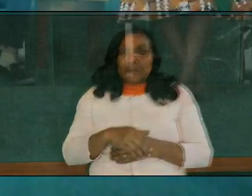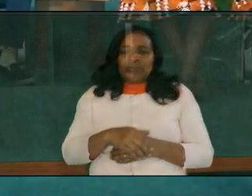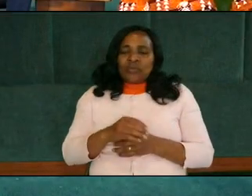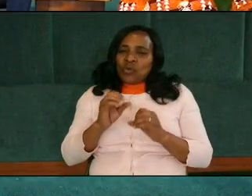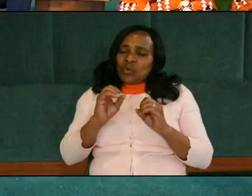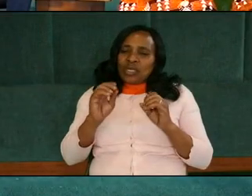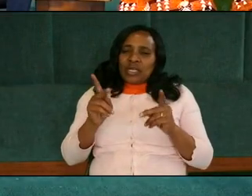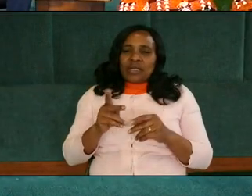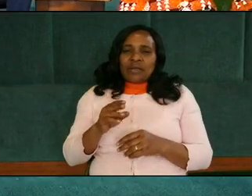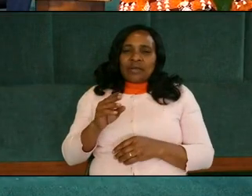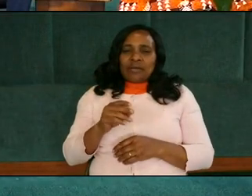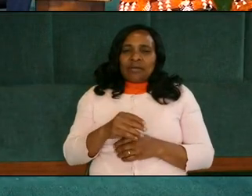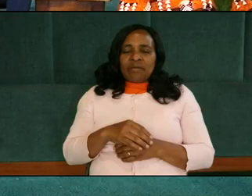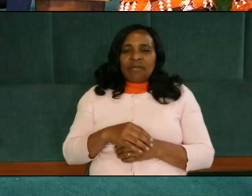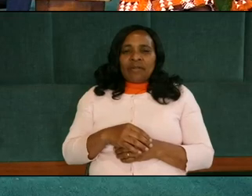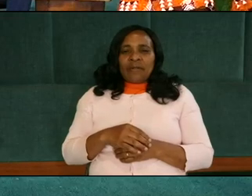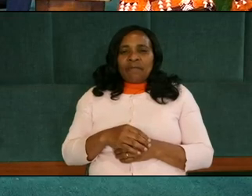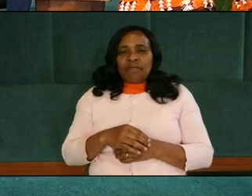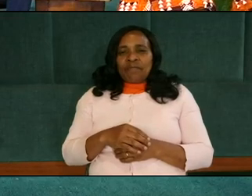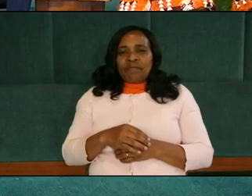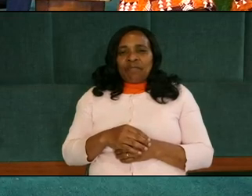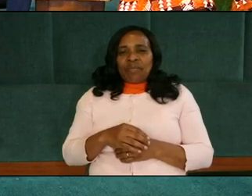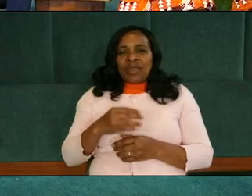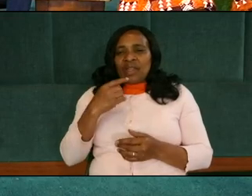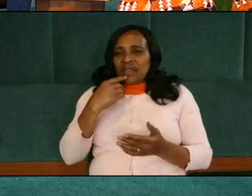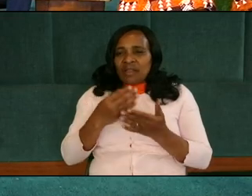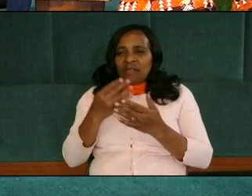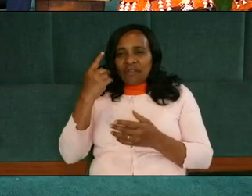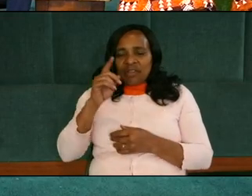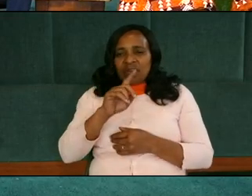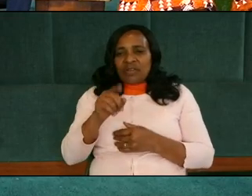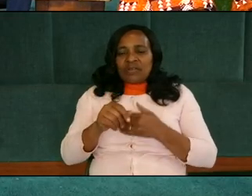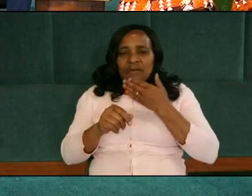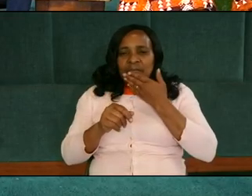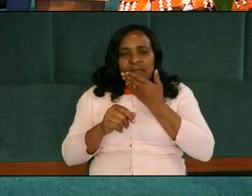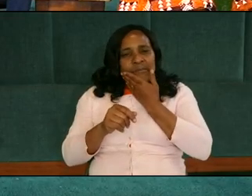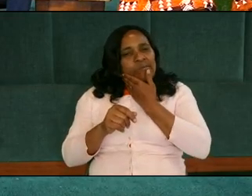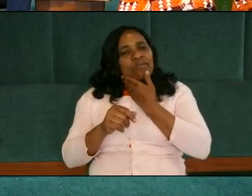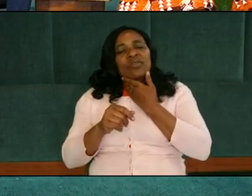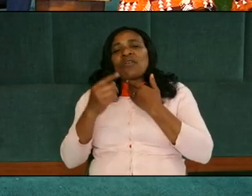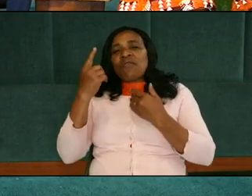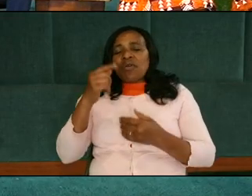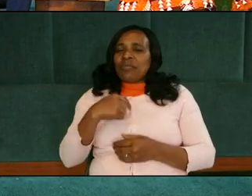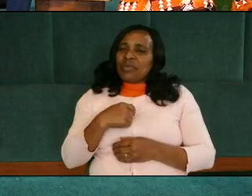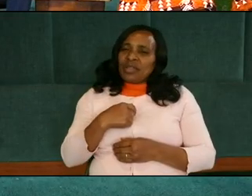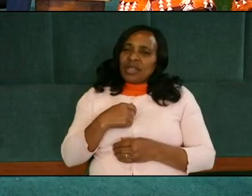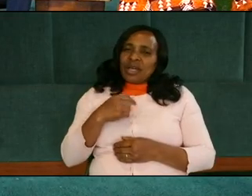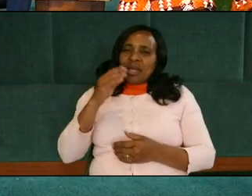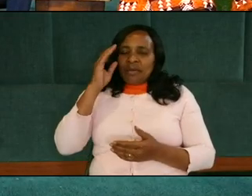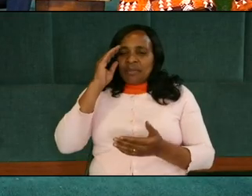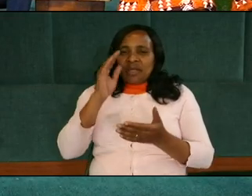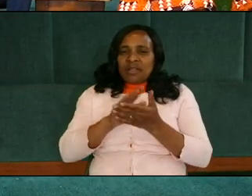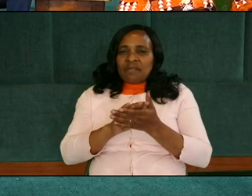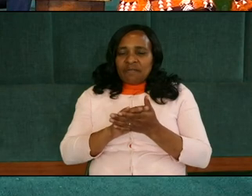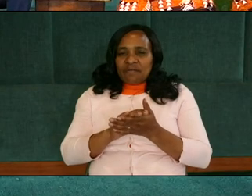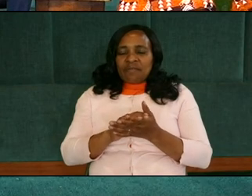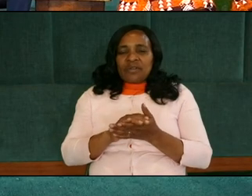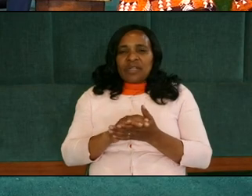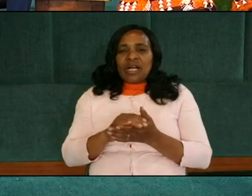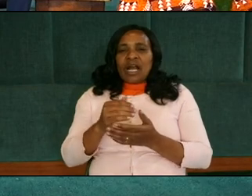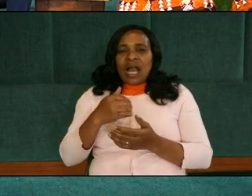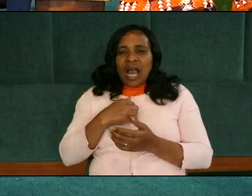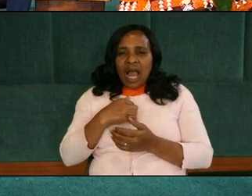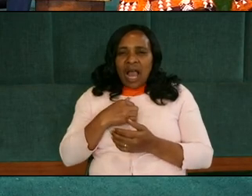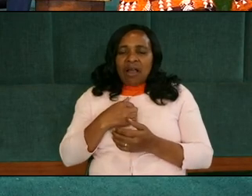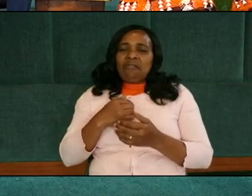Okay, Mona Lisa. Thank you for the question. For me, I believe it depends because I have